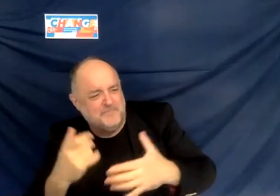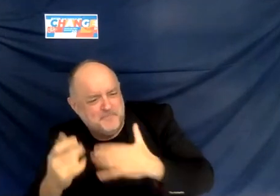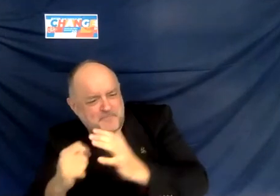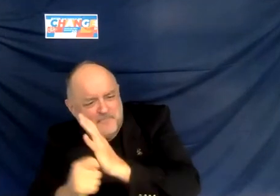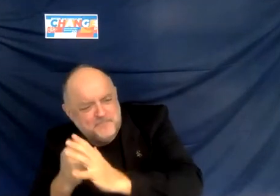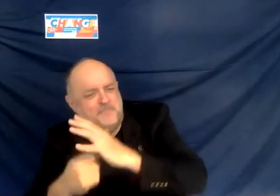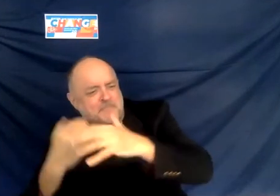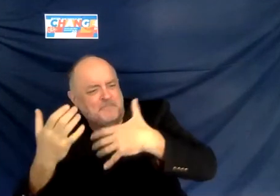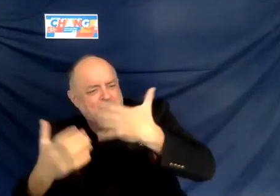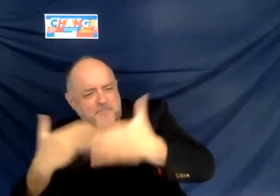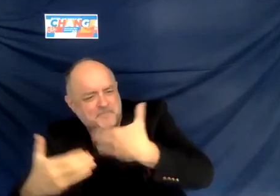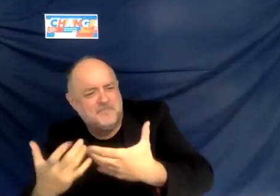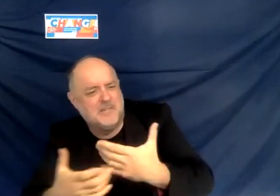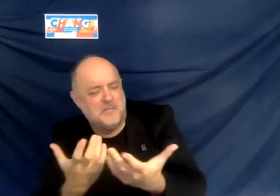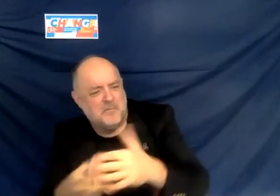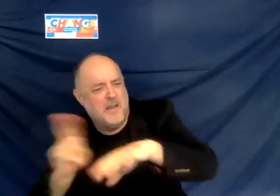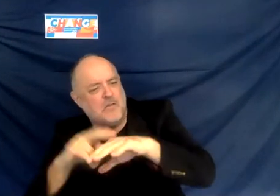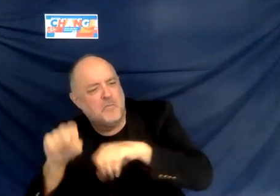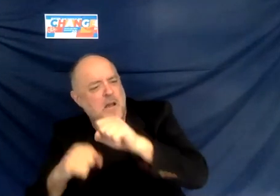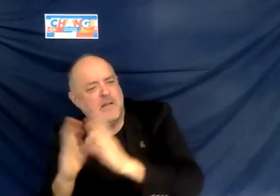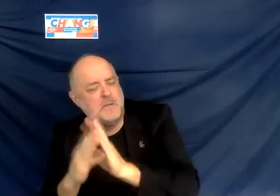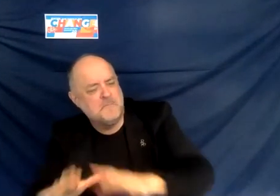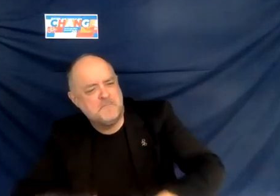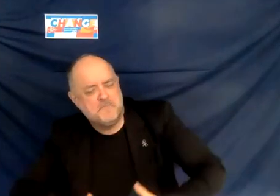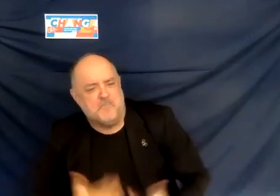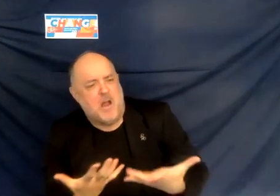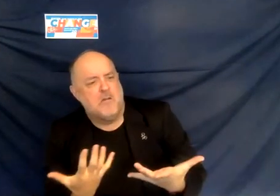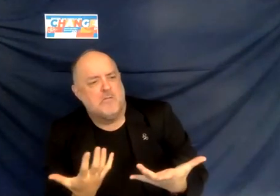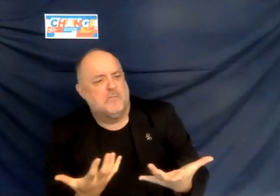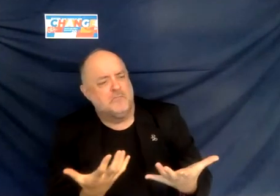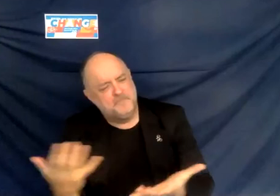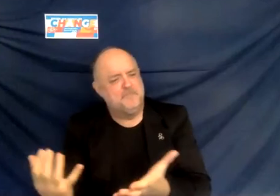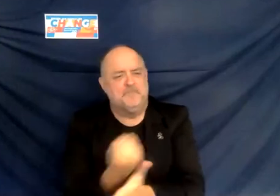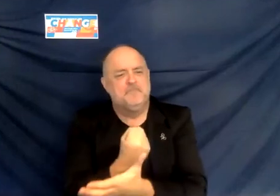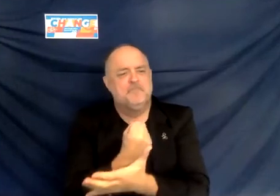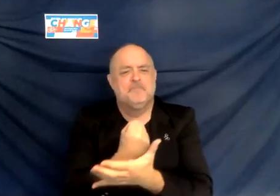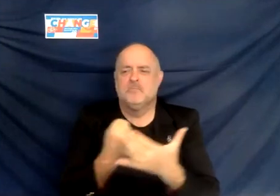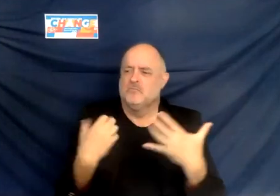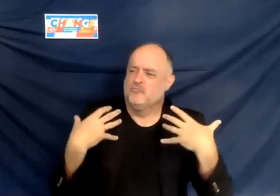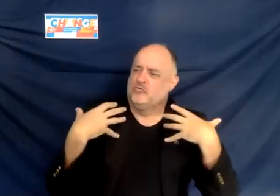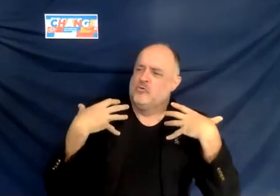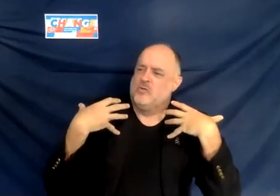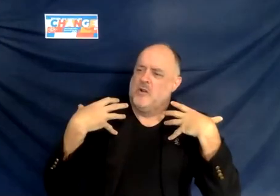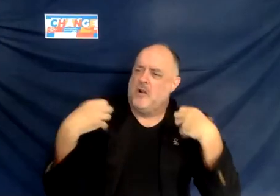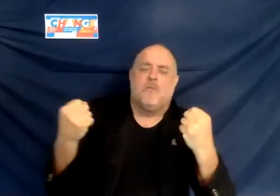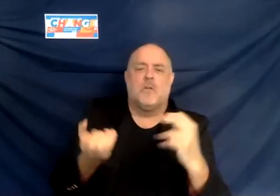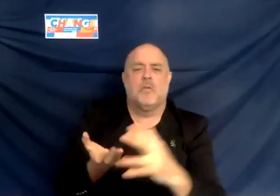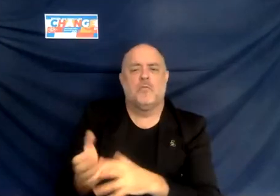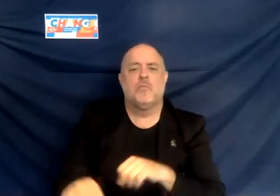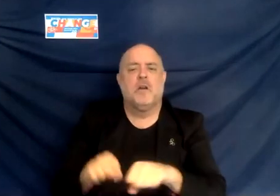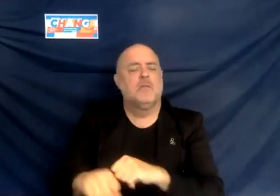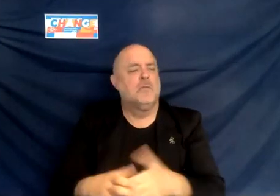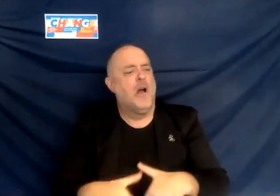as we lead into the National Bike Summit and make the most out of recovering through bicycling in the United States?